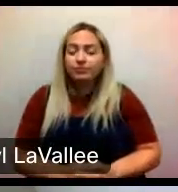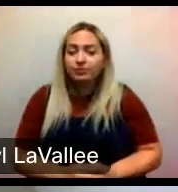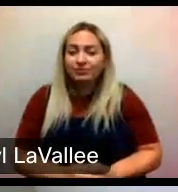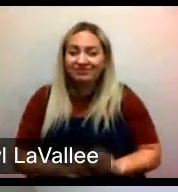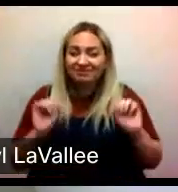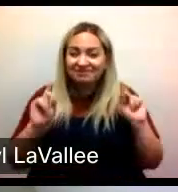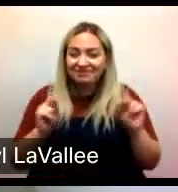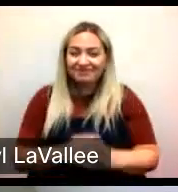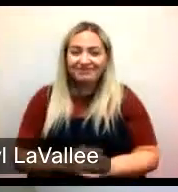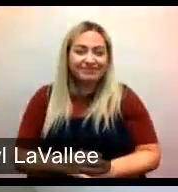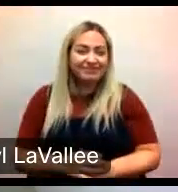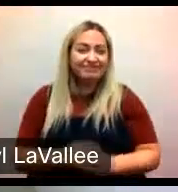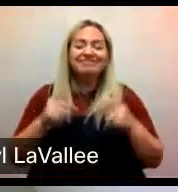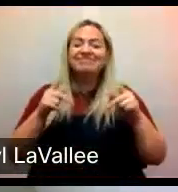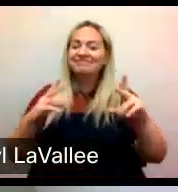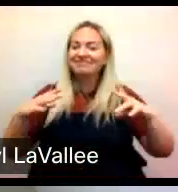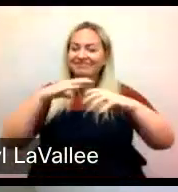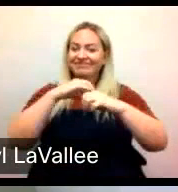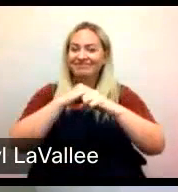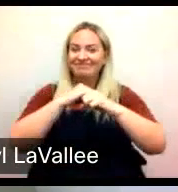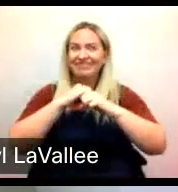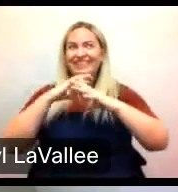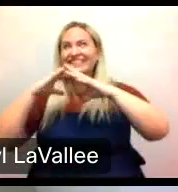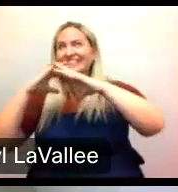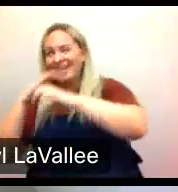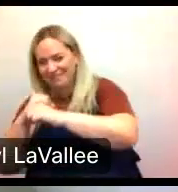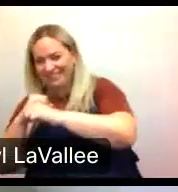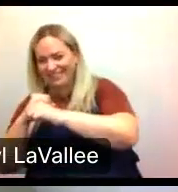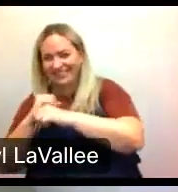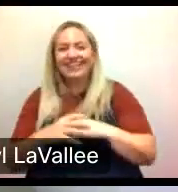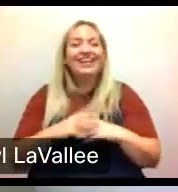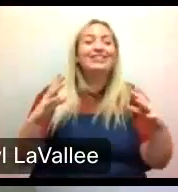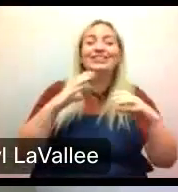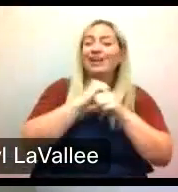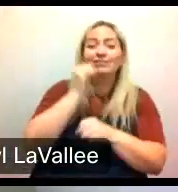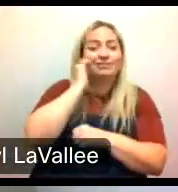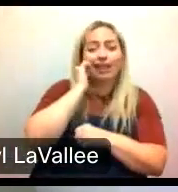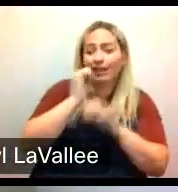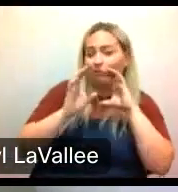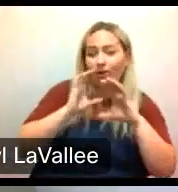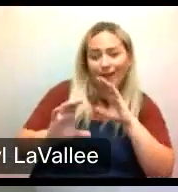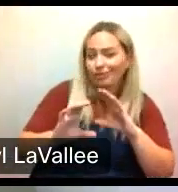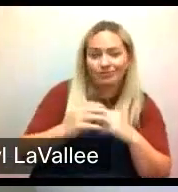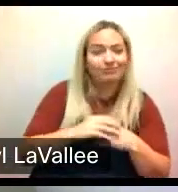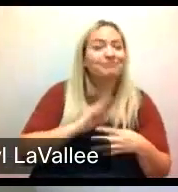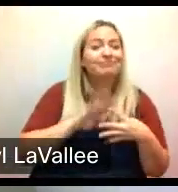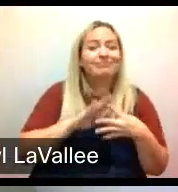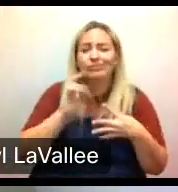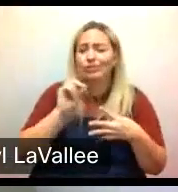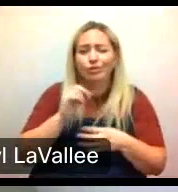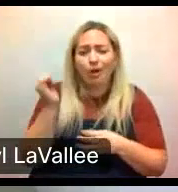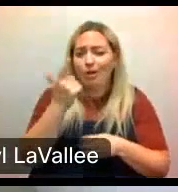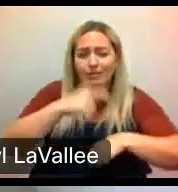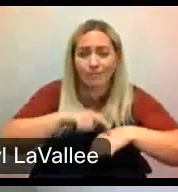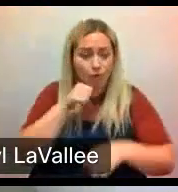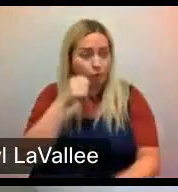Okay, let's summarize summaries. So summaries are part of our daily communication. We do them all the time, whether we realize